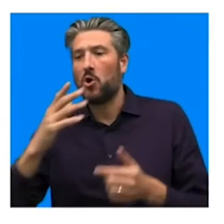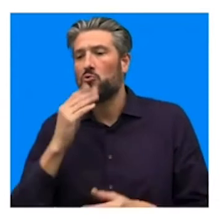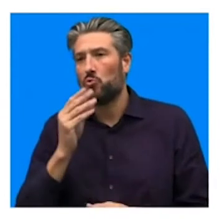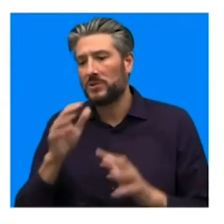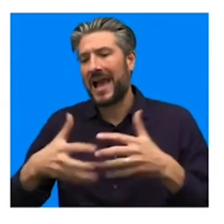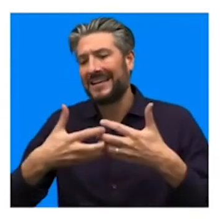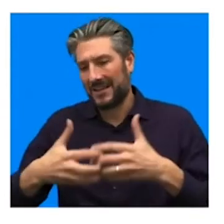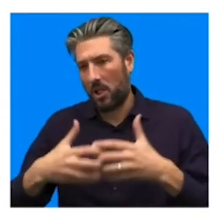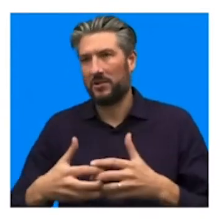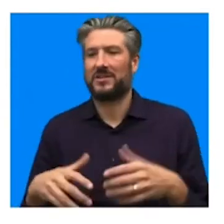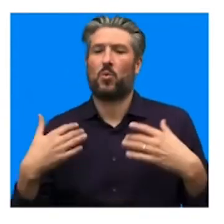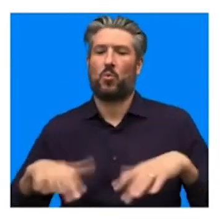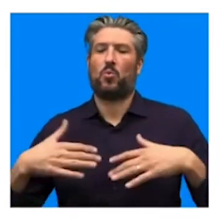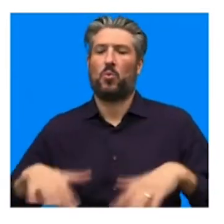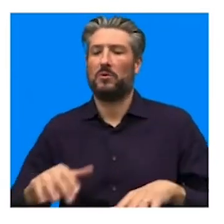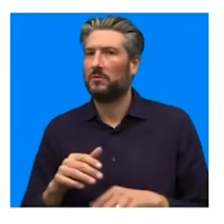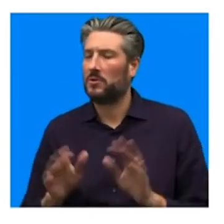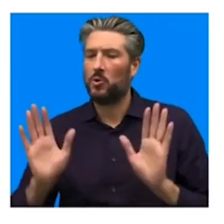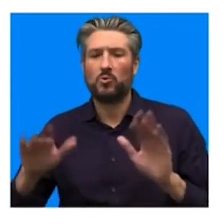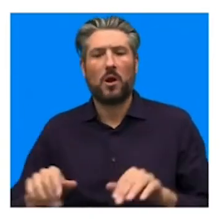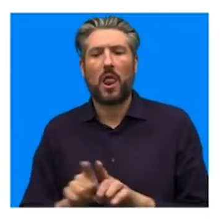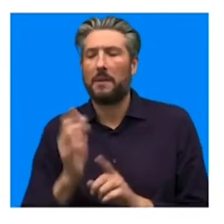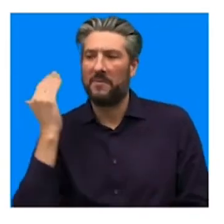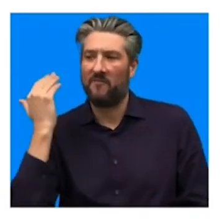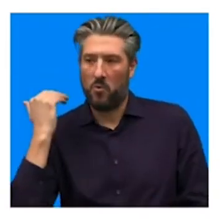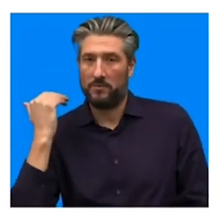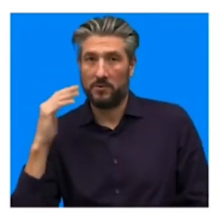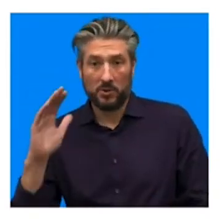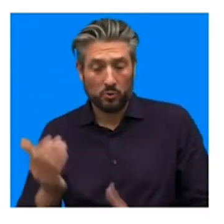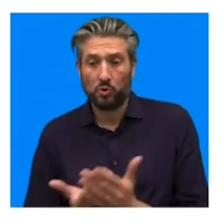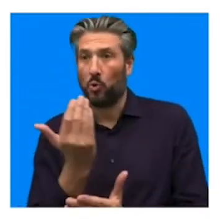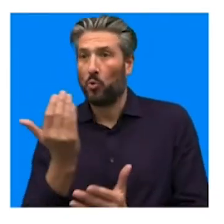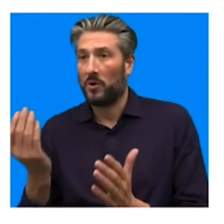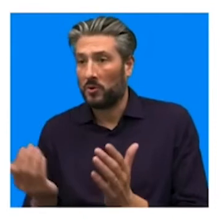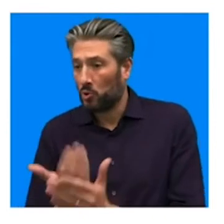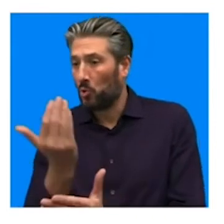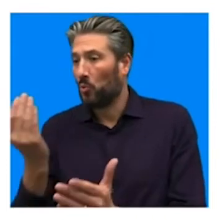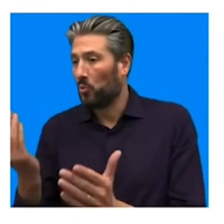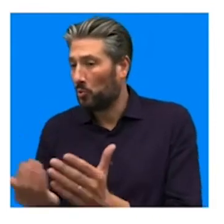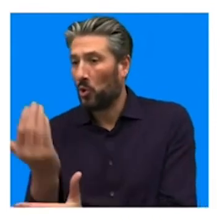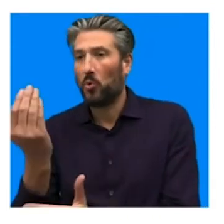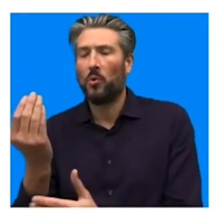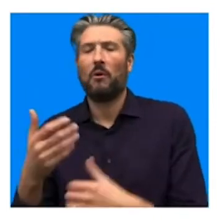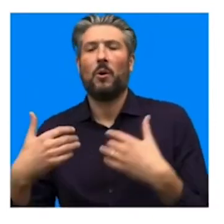before, to do things that many are new to, and some that are